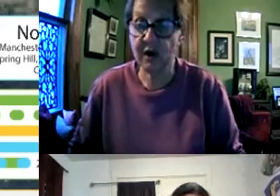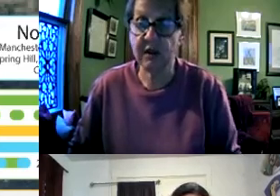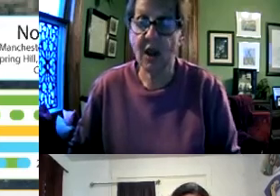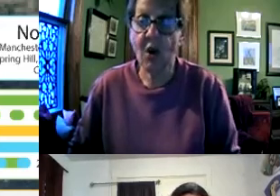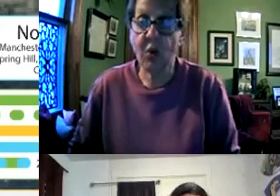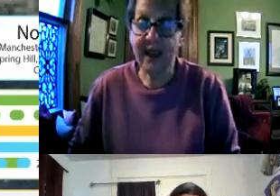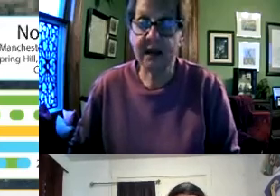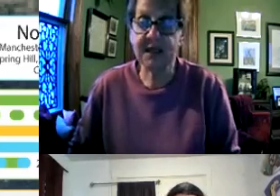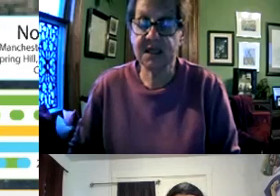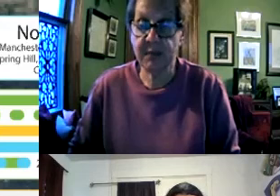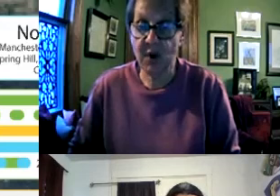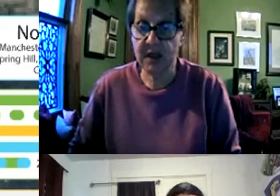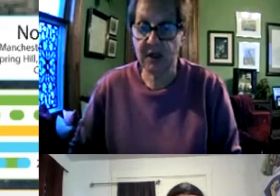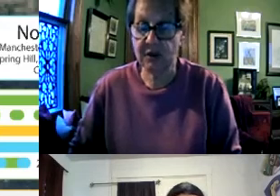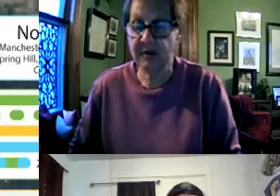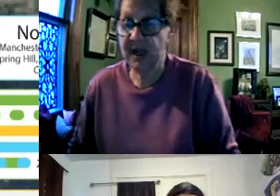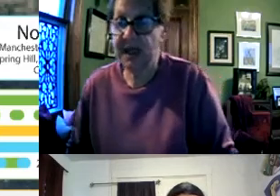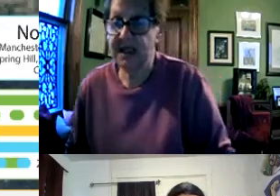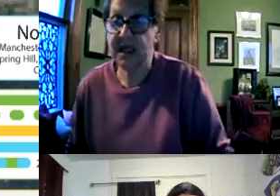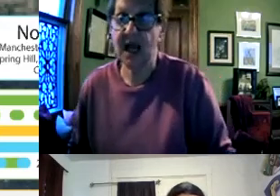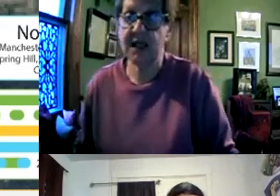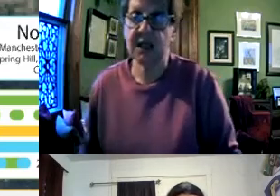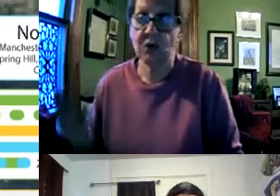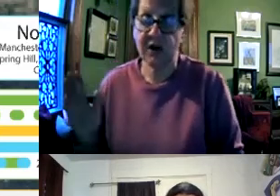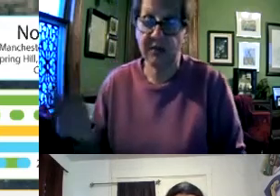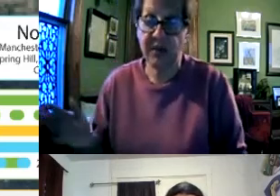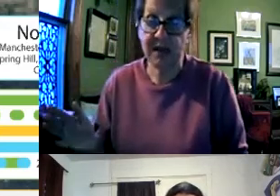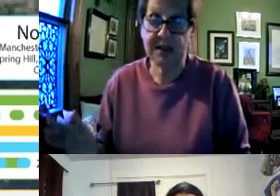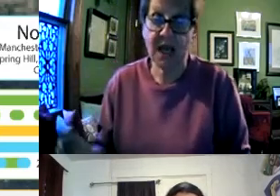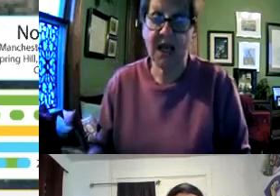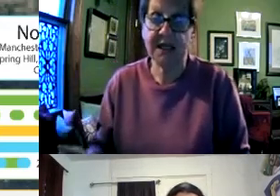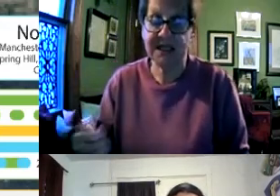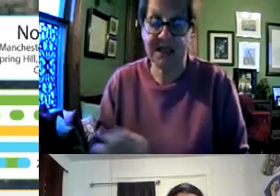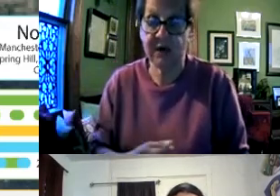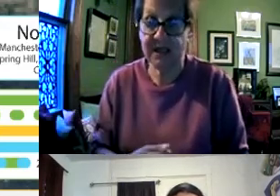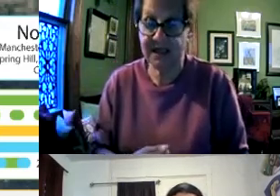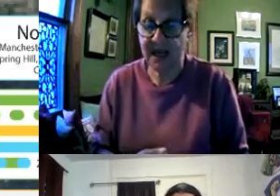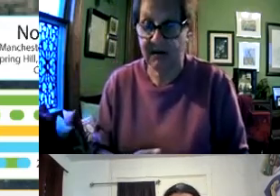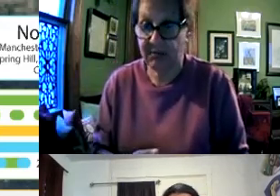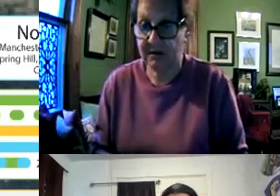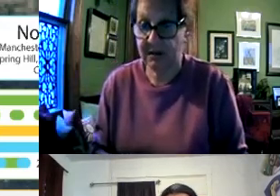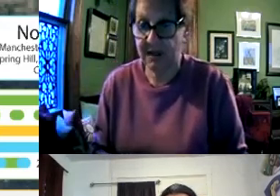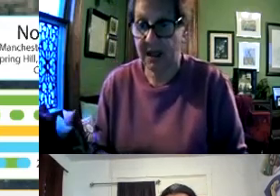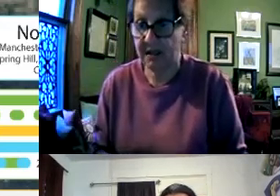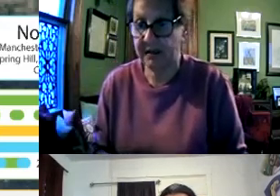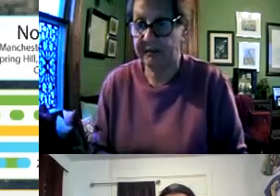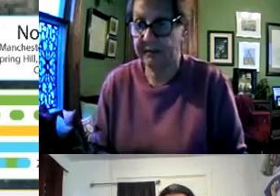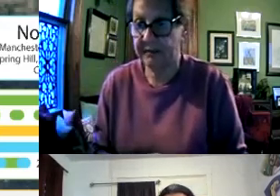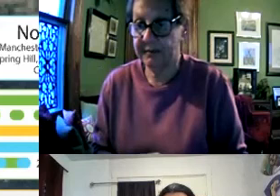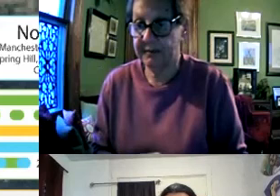to north. Where is the parking going to be? Is it on the northbound side or the southbound